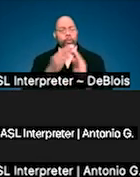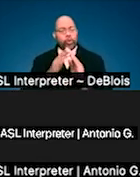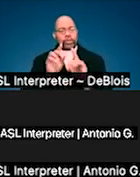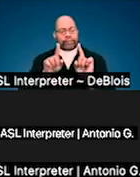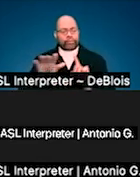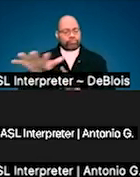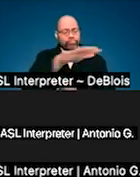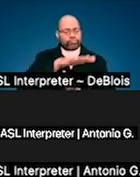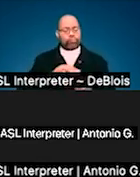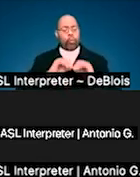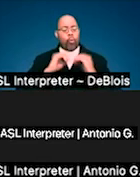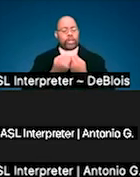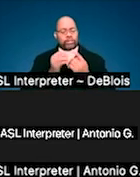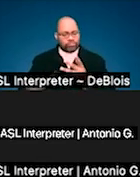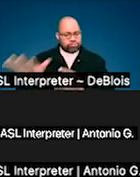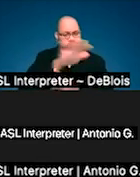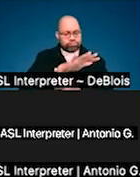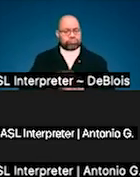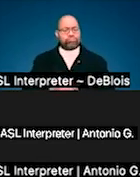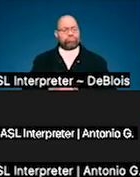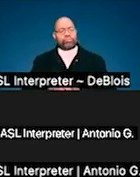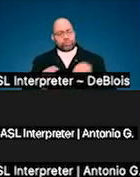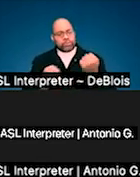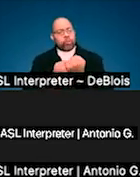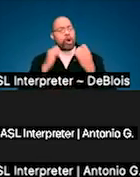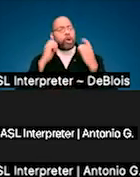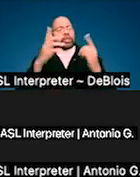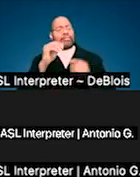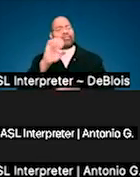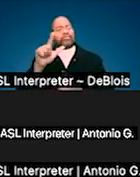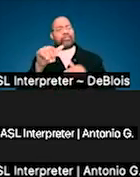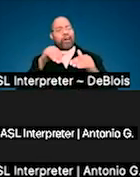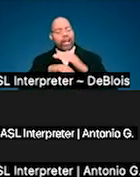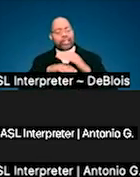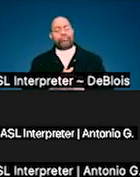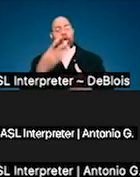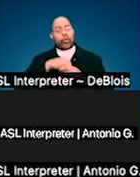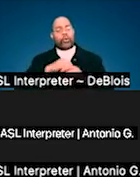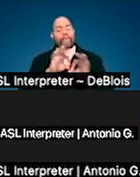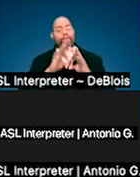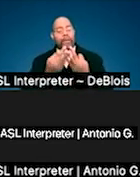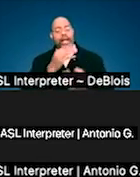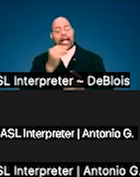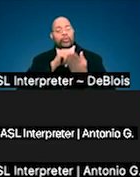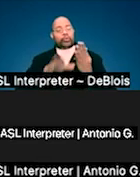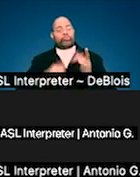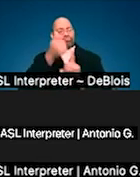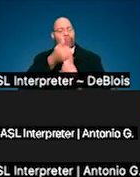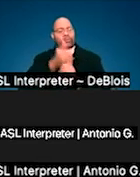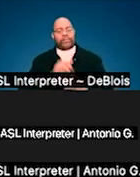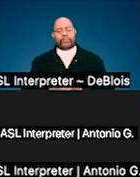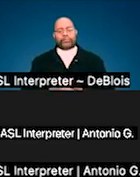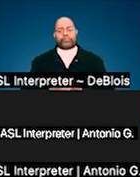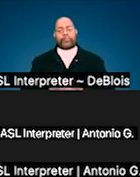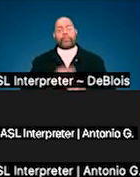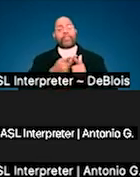communities, organizations championing education and digital access, including families and students themselves. We